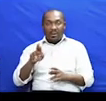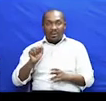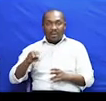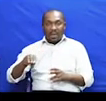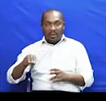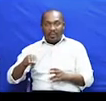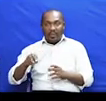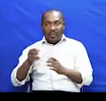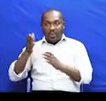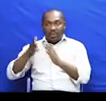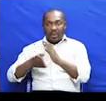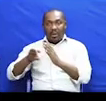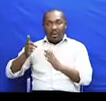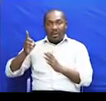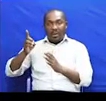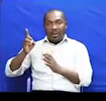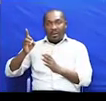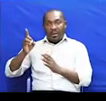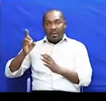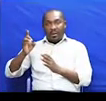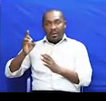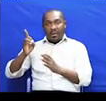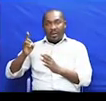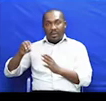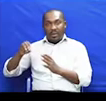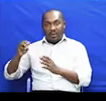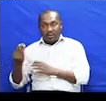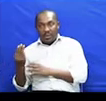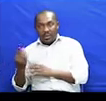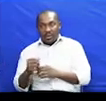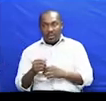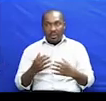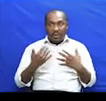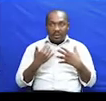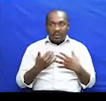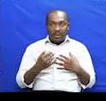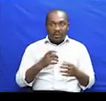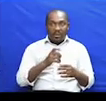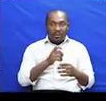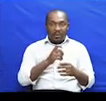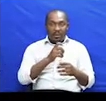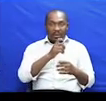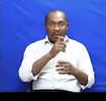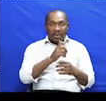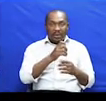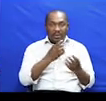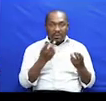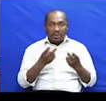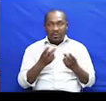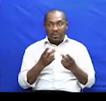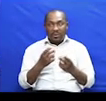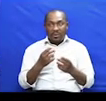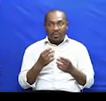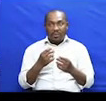mass of X2 carbonate equals to 106